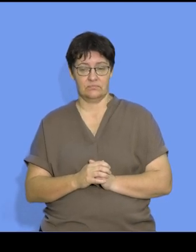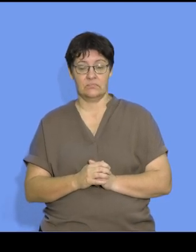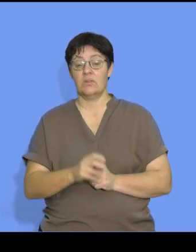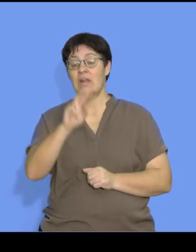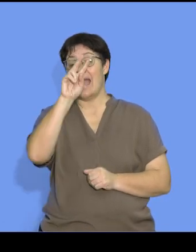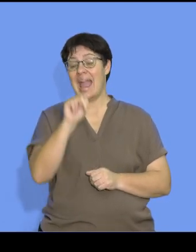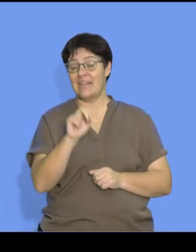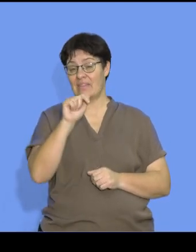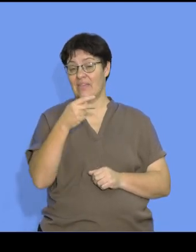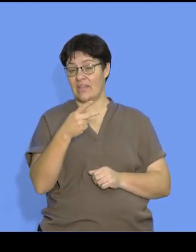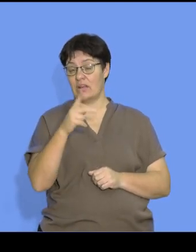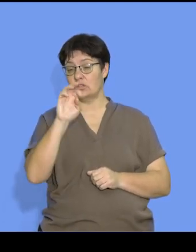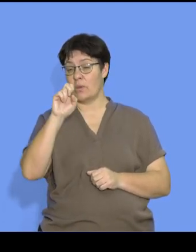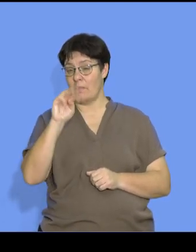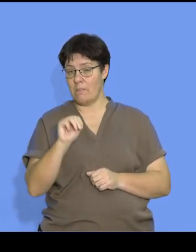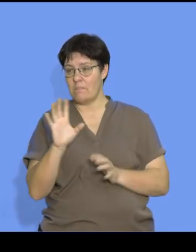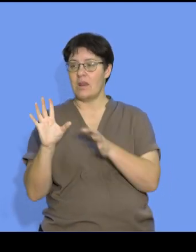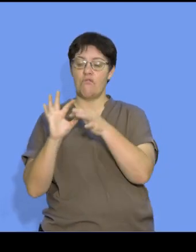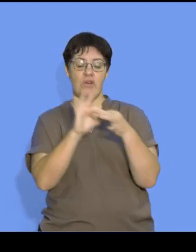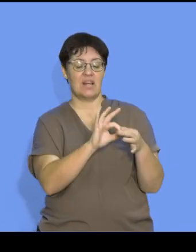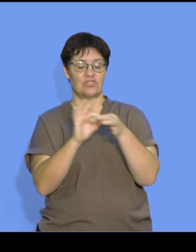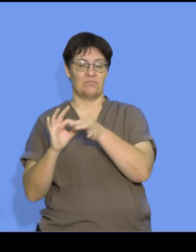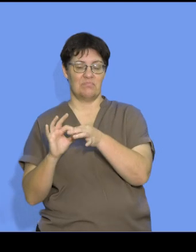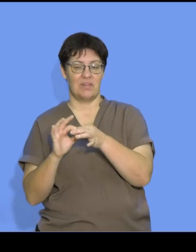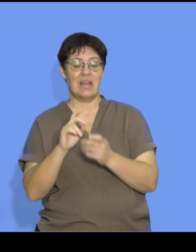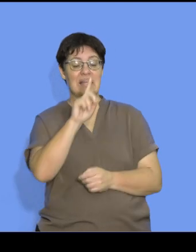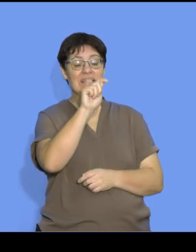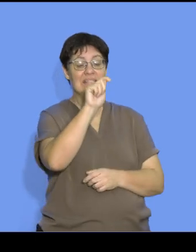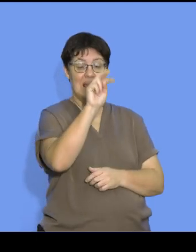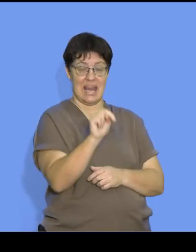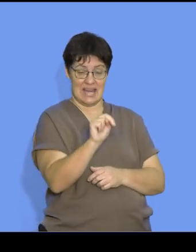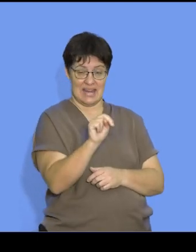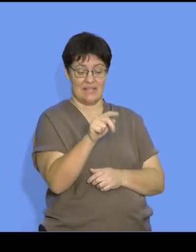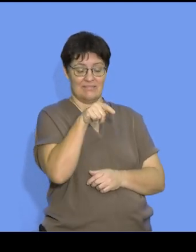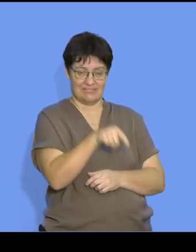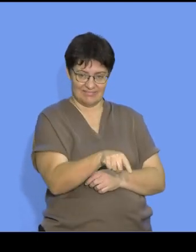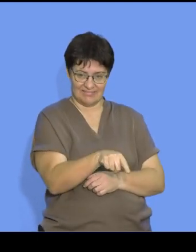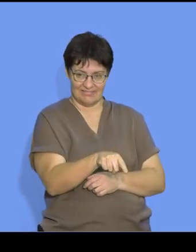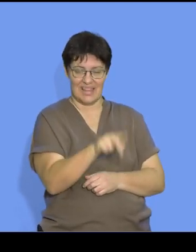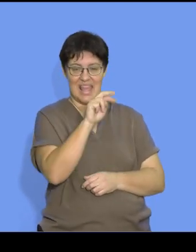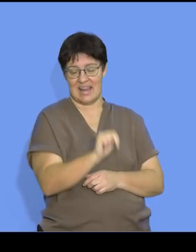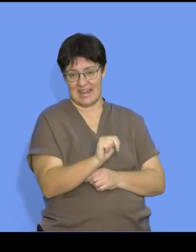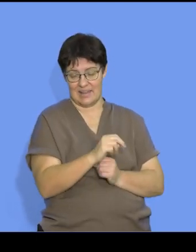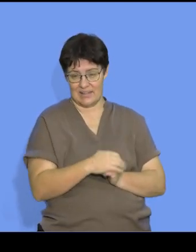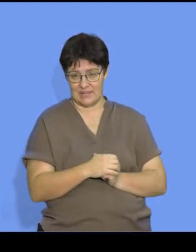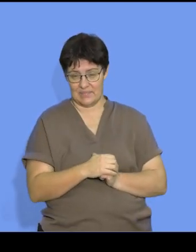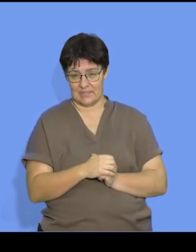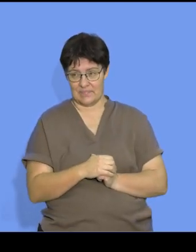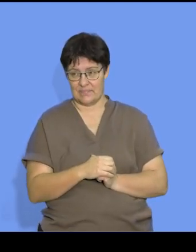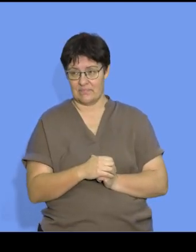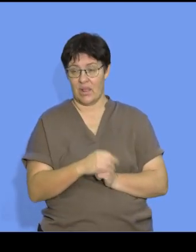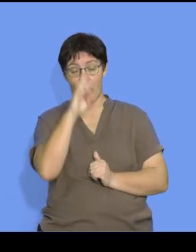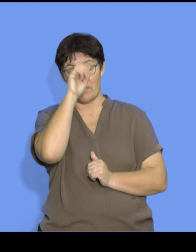nth term is a relationship between Tn and n. So just a